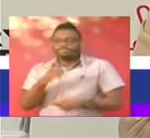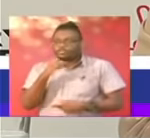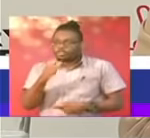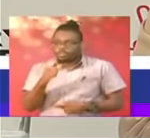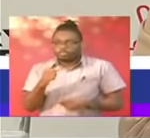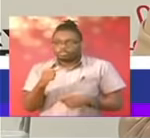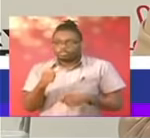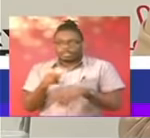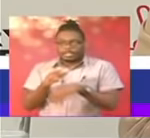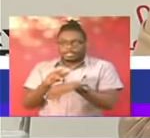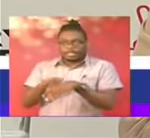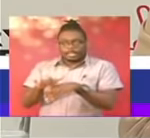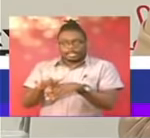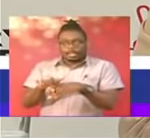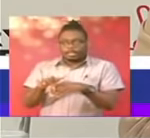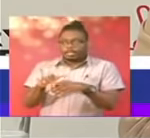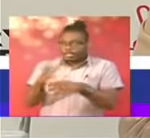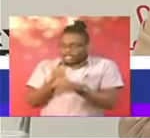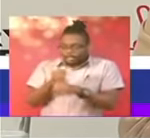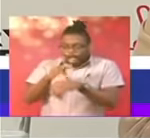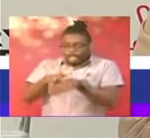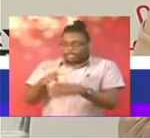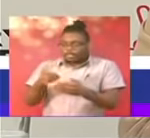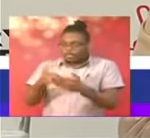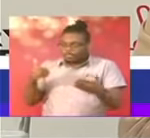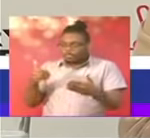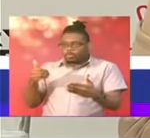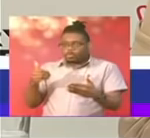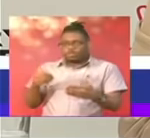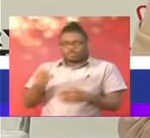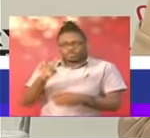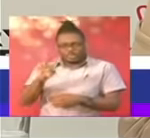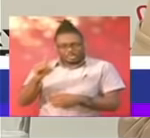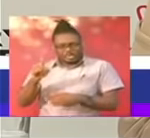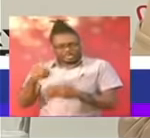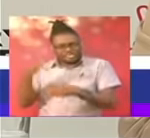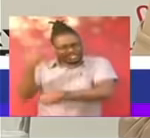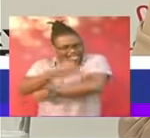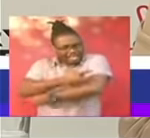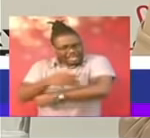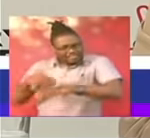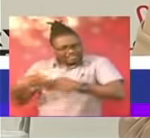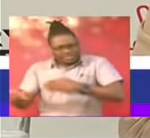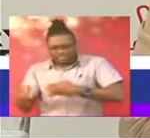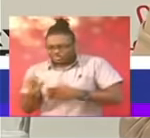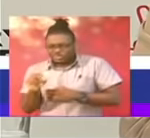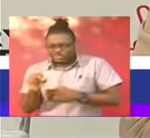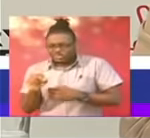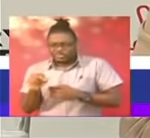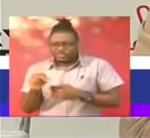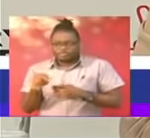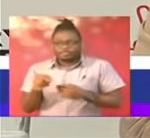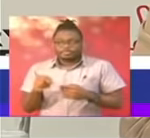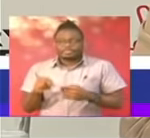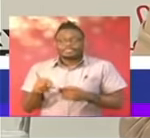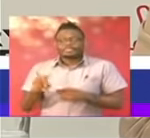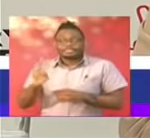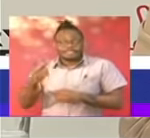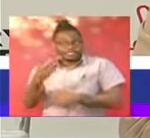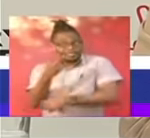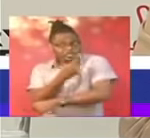because going less than 21 days by, I think you said 5 to 6 days, it's sort of shortening your your second dose to